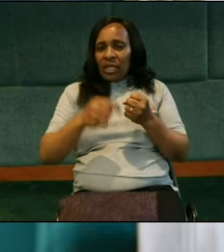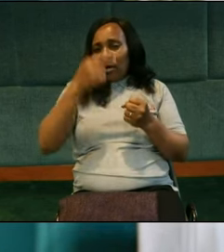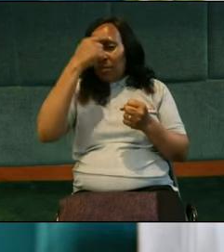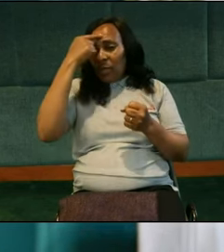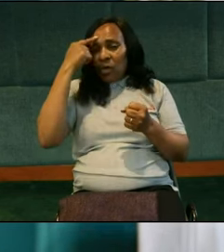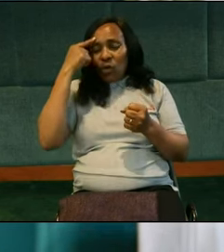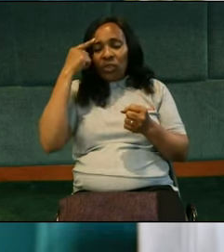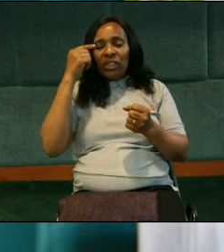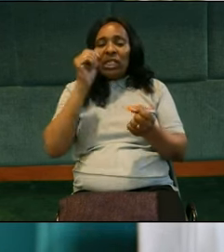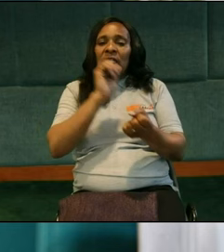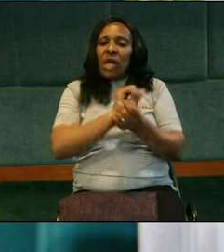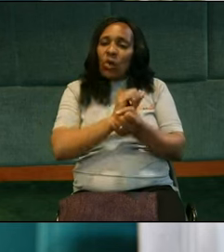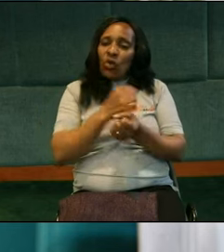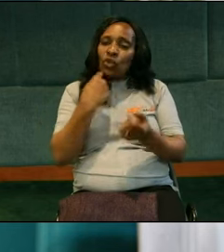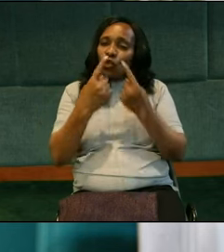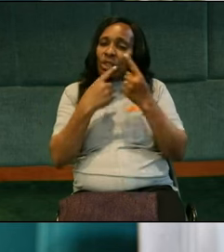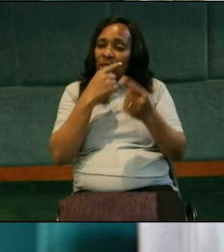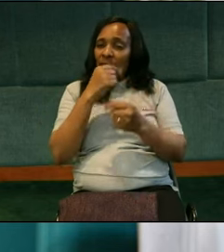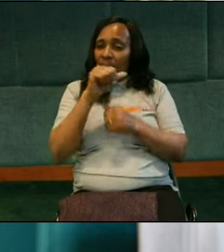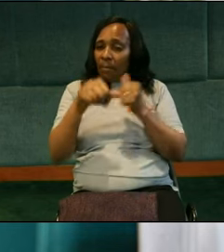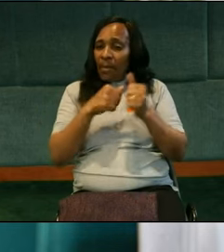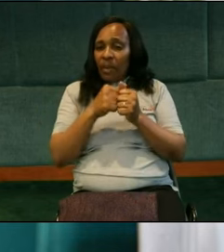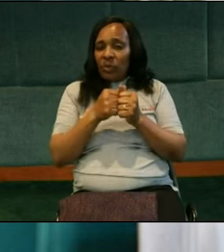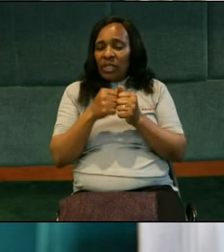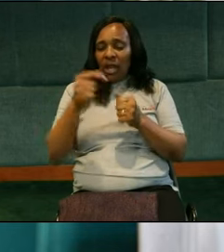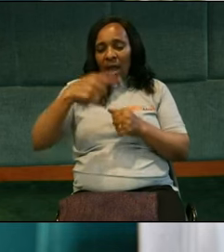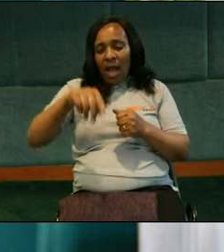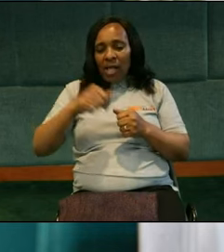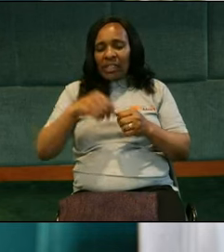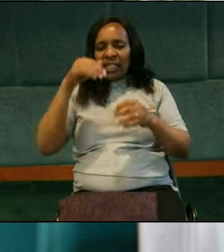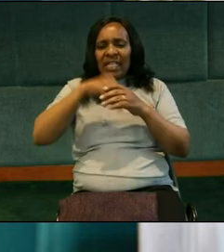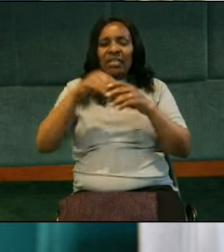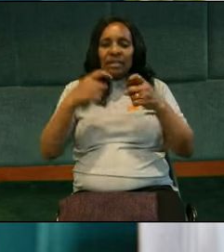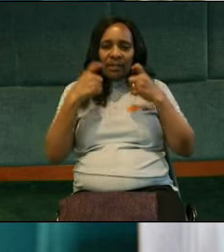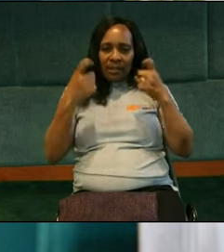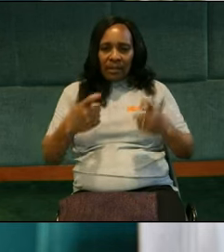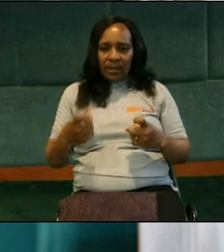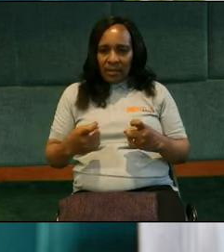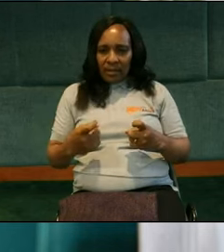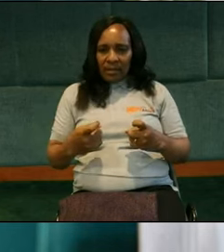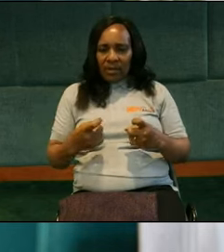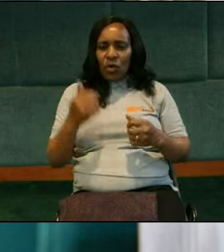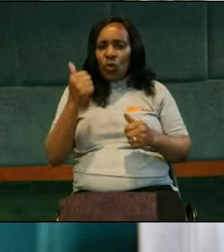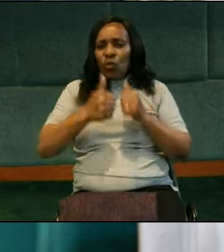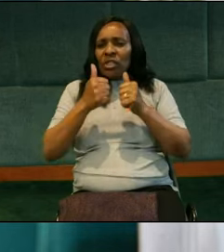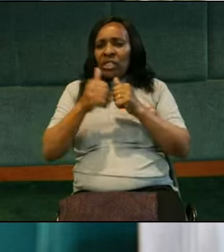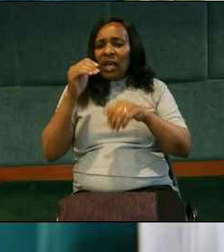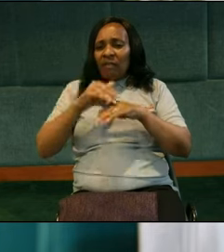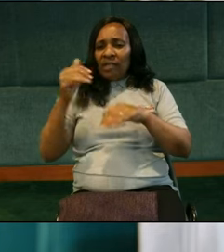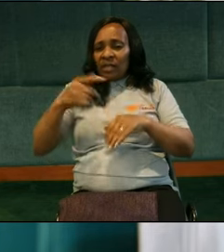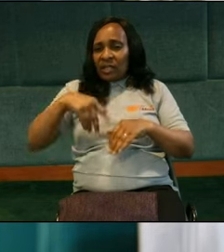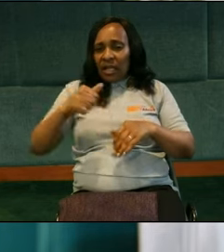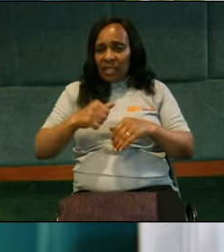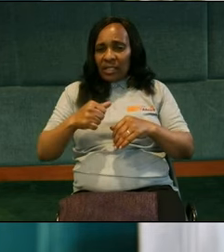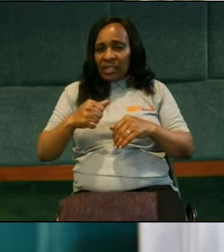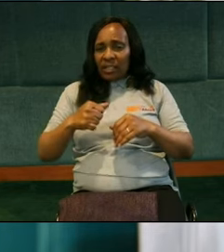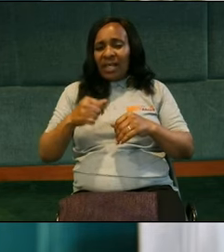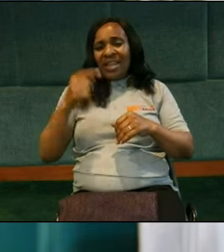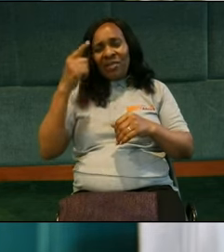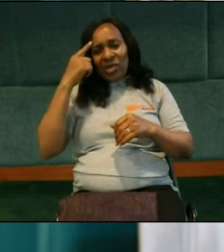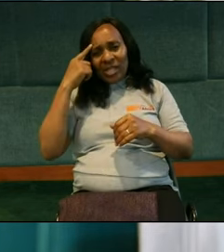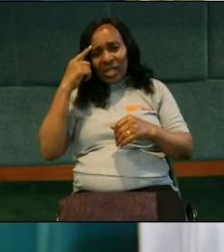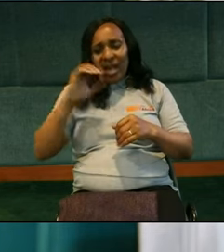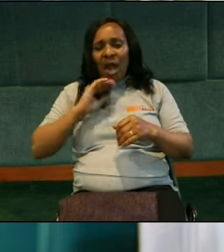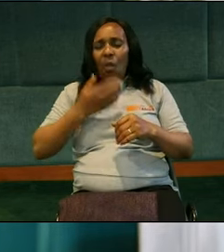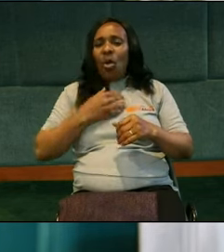is talking about us being in sin and being afraid to ask God for help because we think our sin is